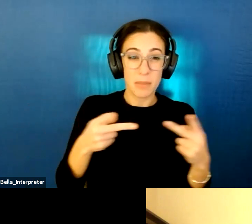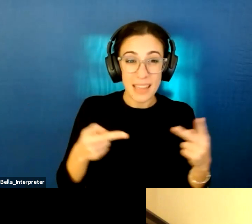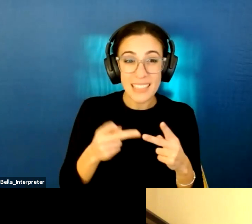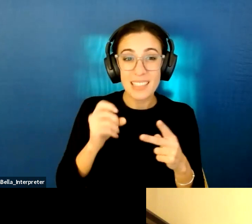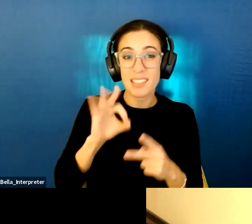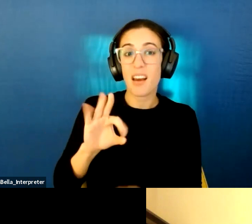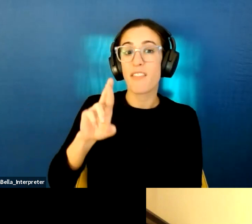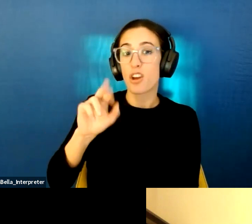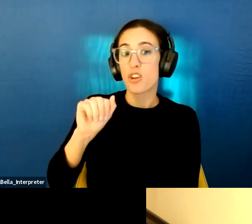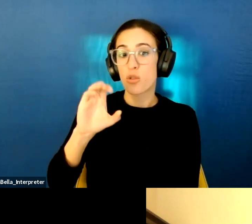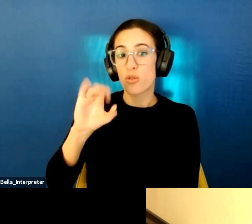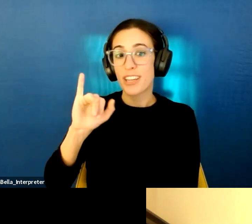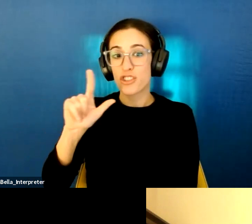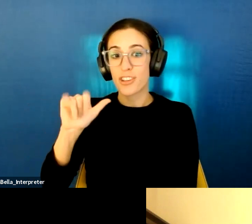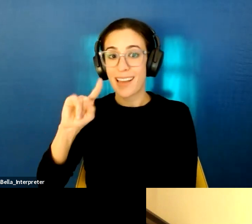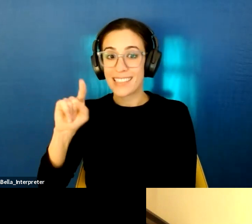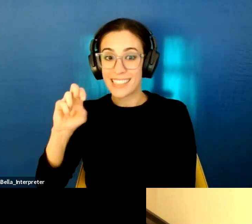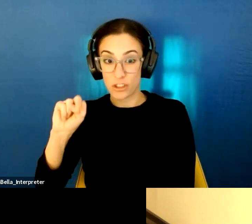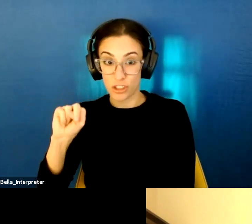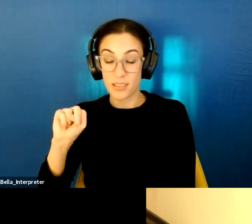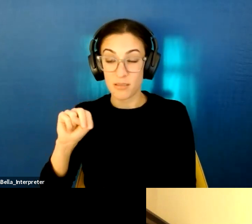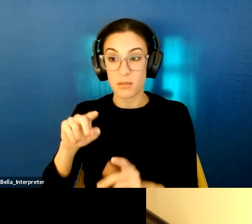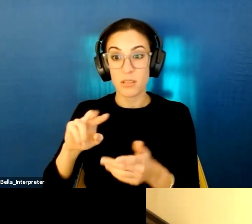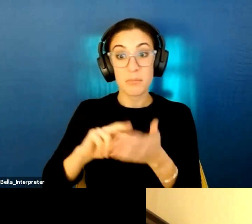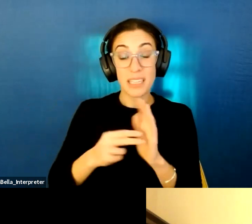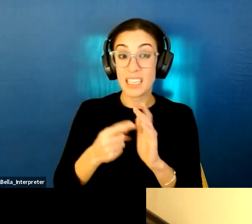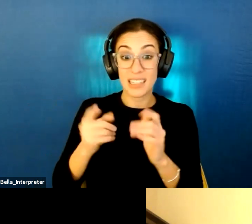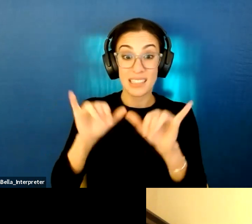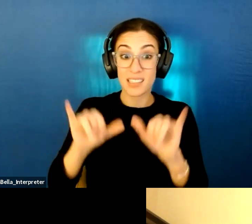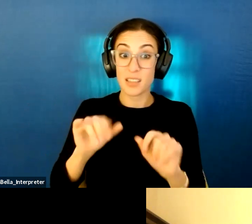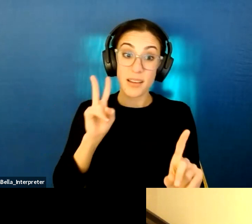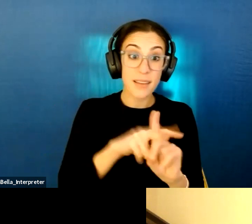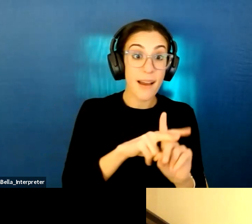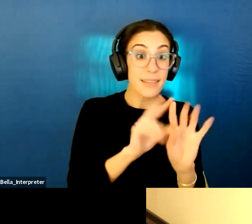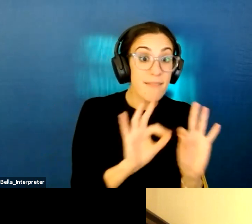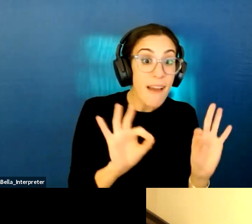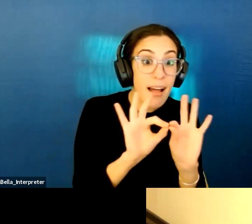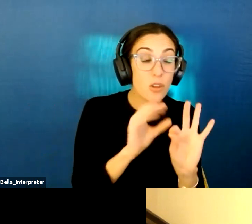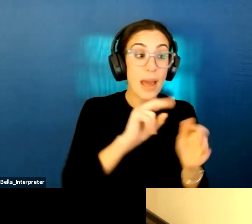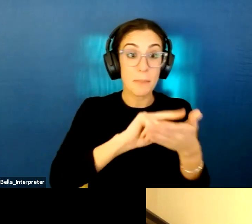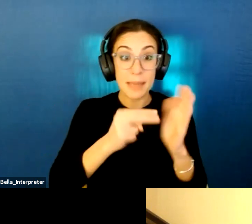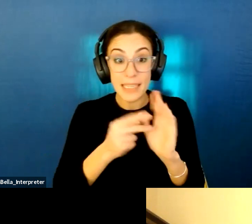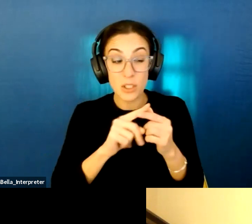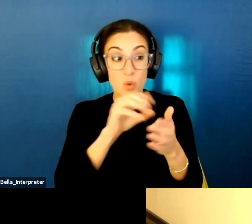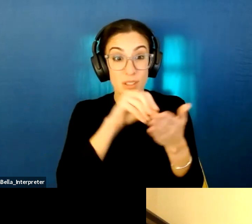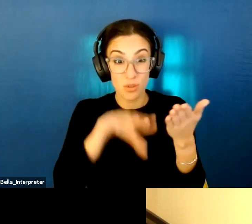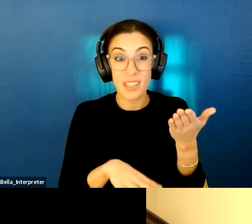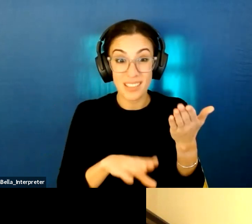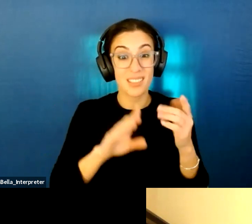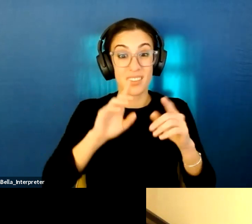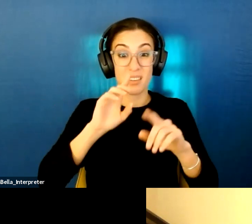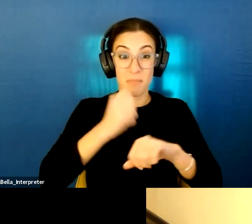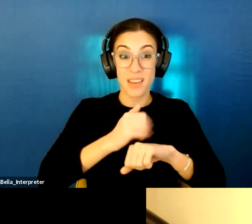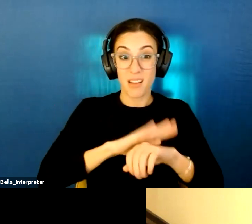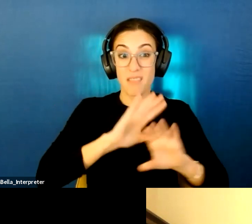say racialization, I mean a system that assigns value and meaning to students in categorical ways that imposes